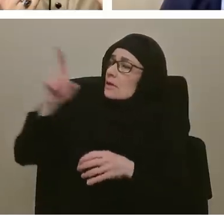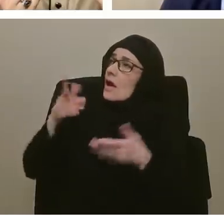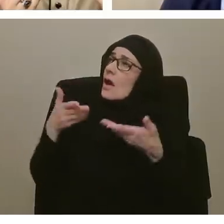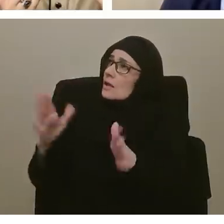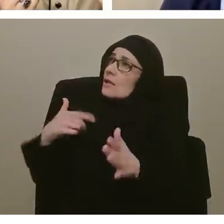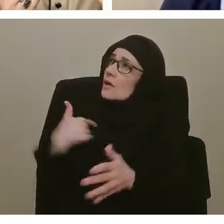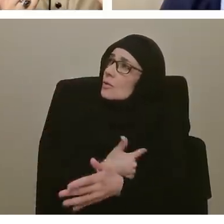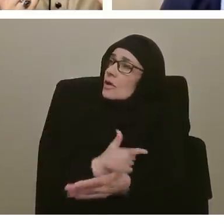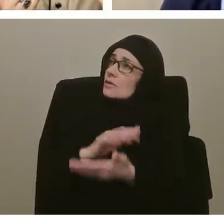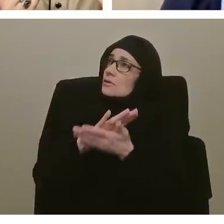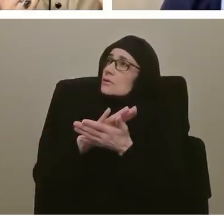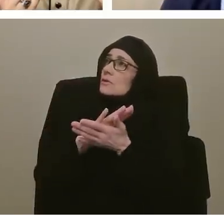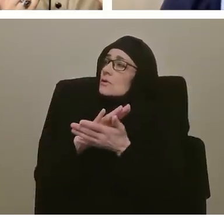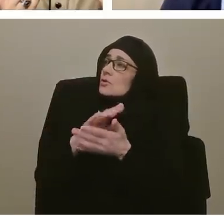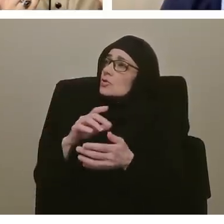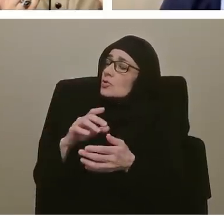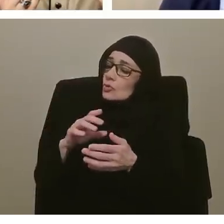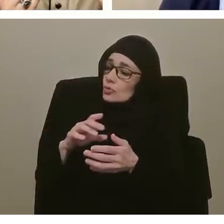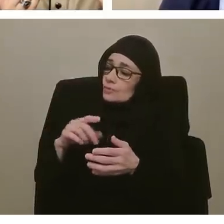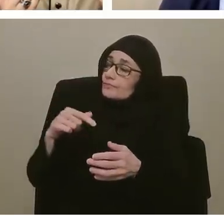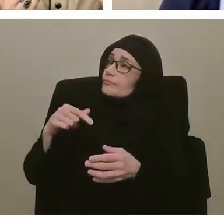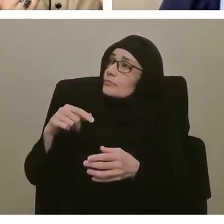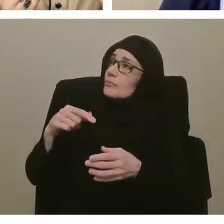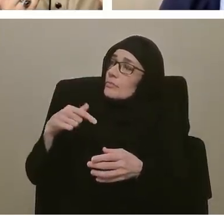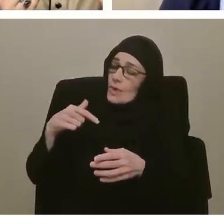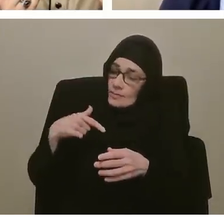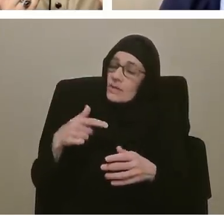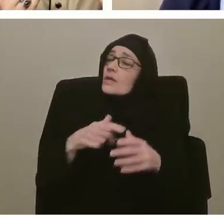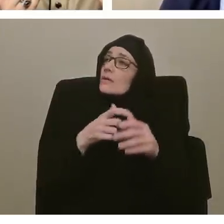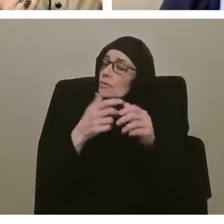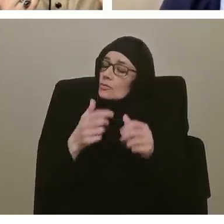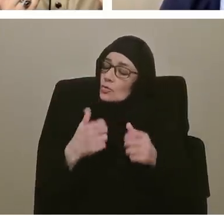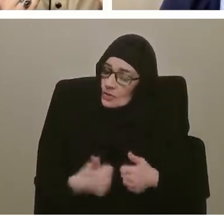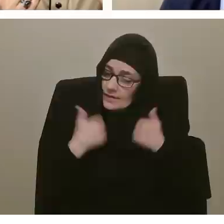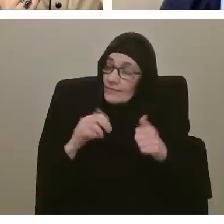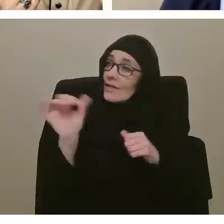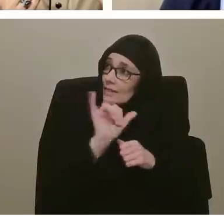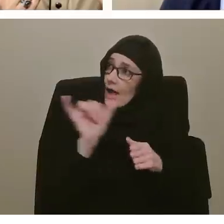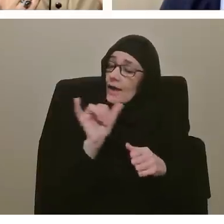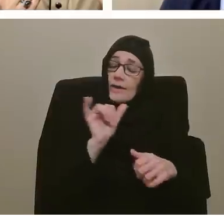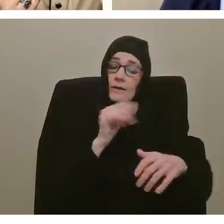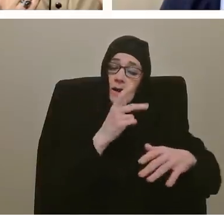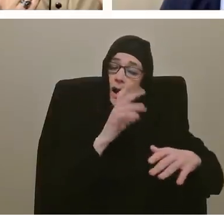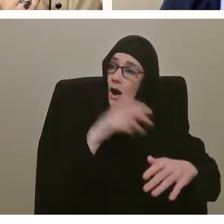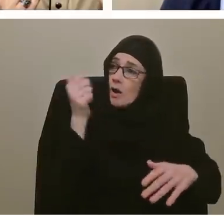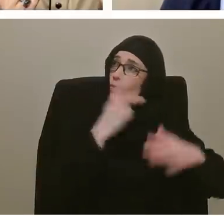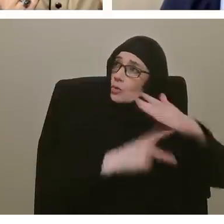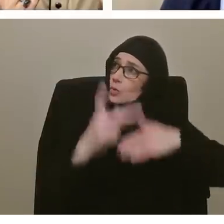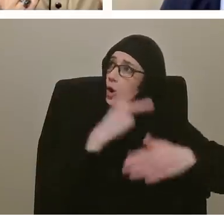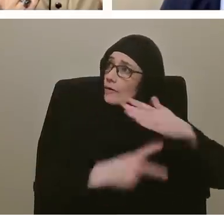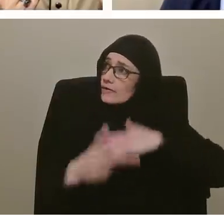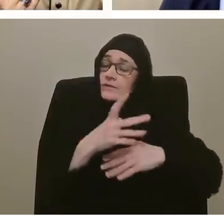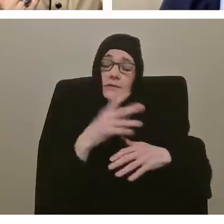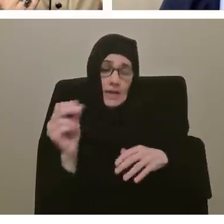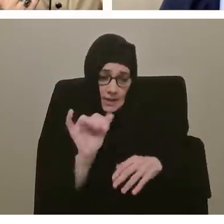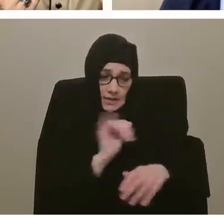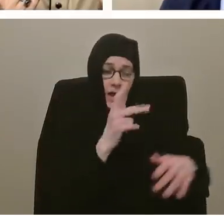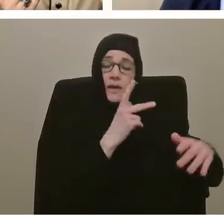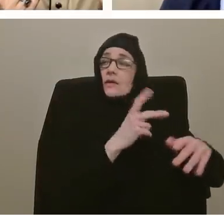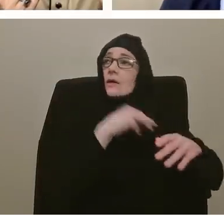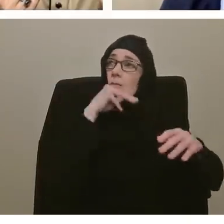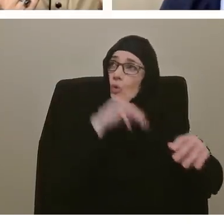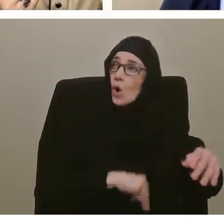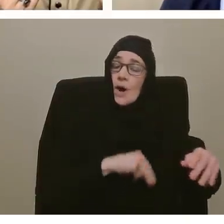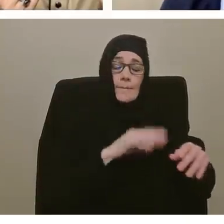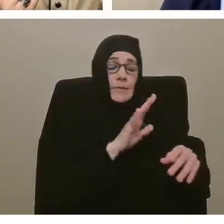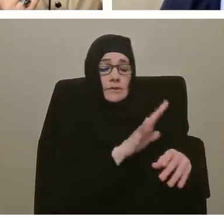us to truly be a prophetic people who live in the way of the walking Qur'an, Muhammad sallallahu alayhi wa sallam. Allow us to walk